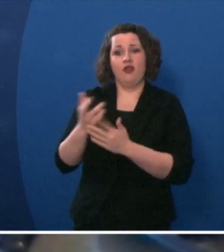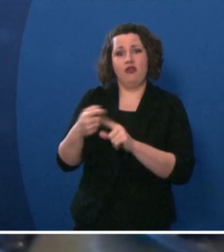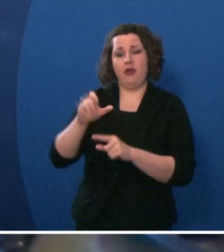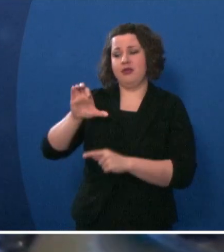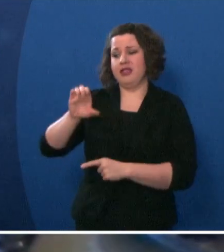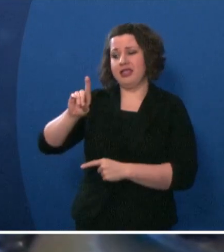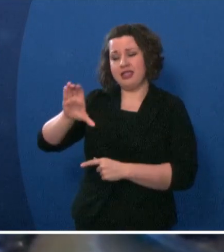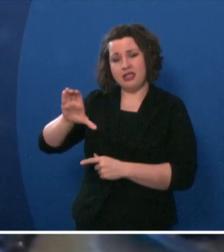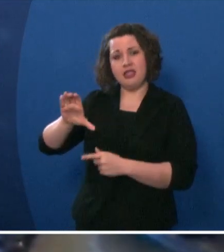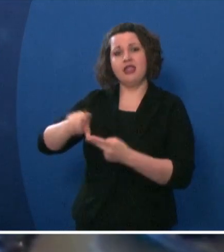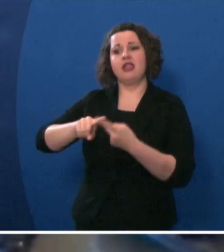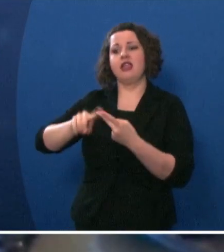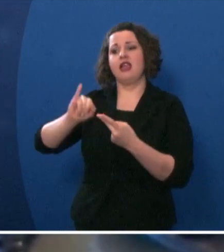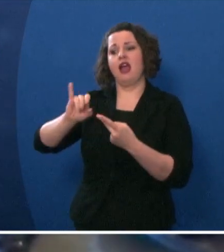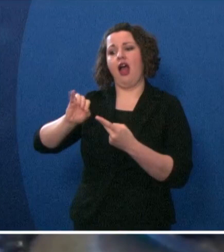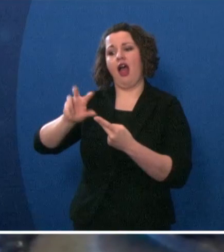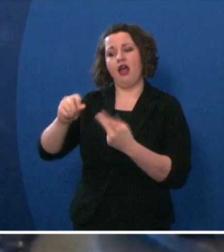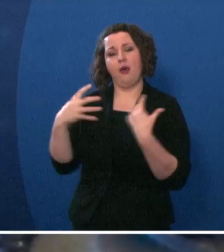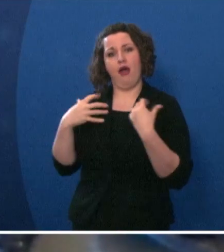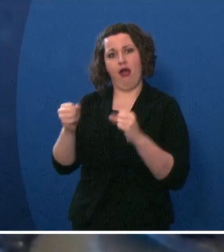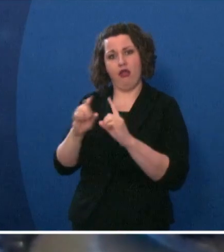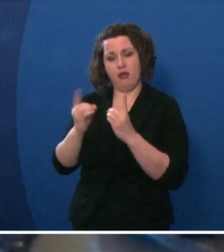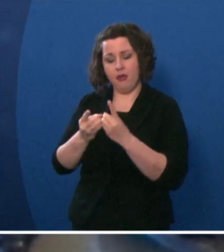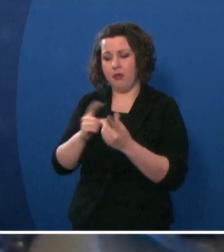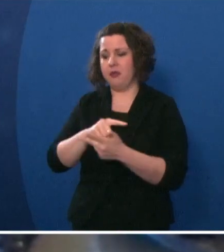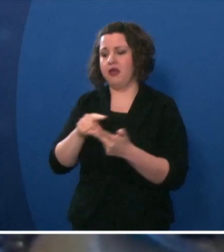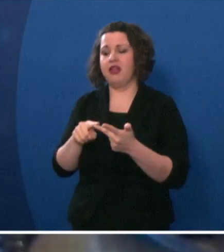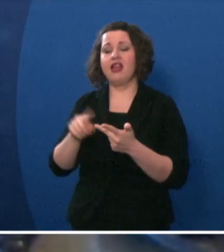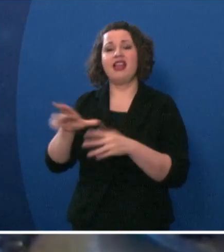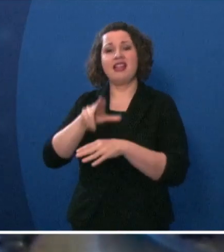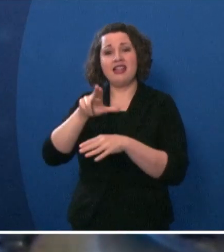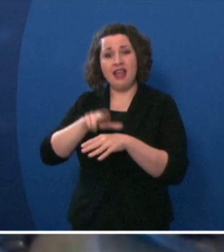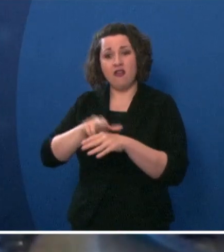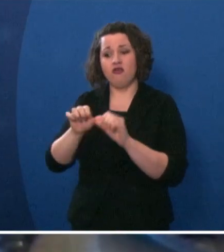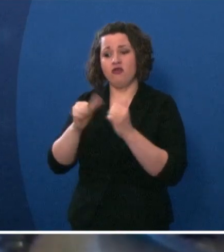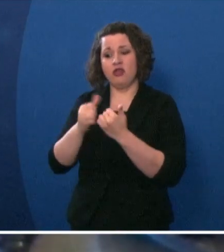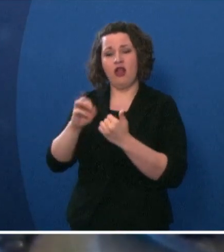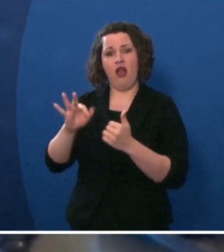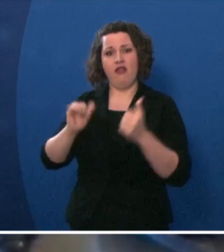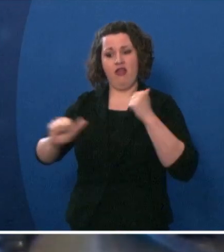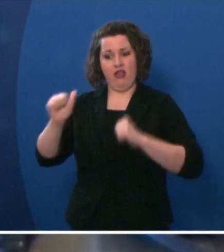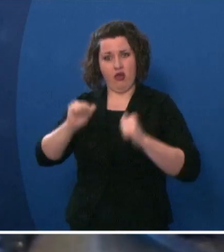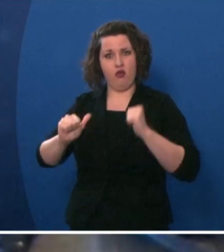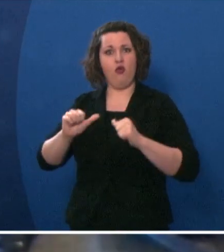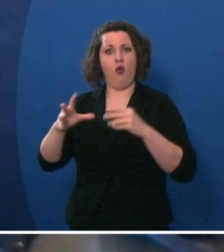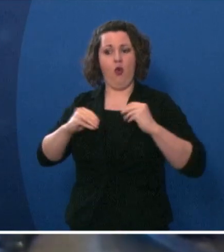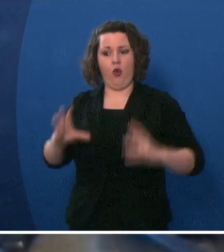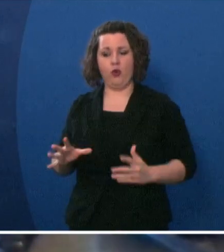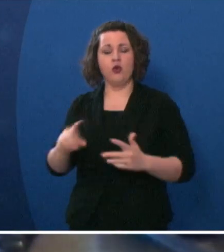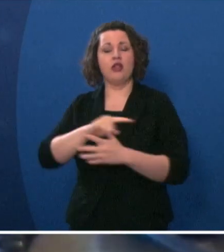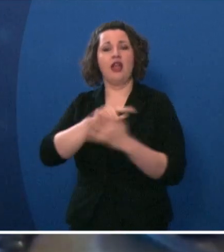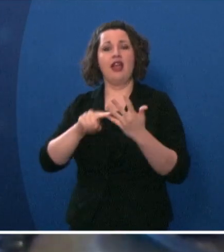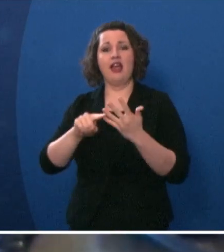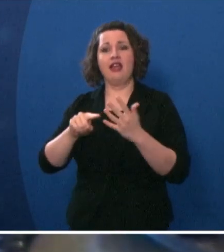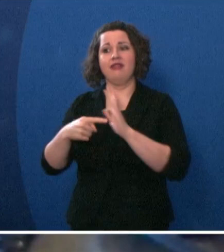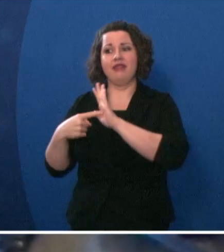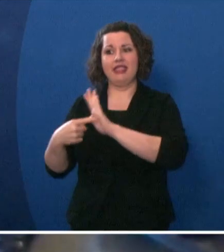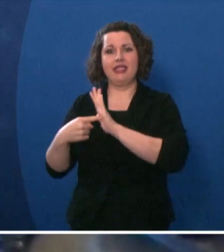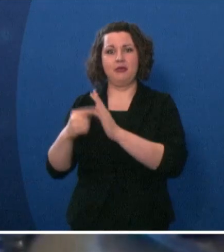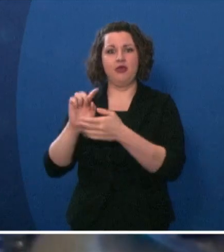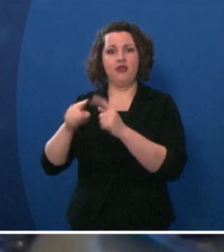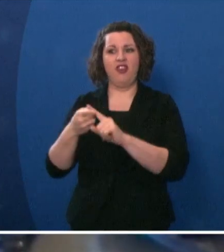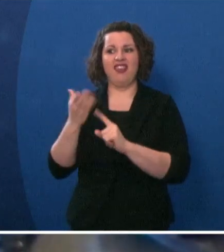CDC, the Iowa Department of Public Health, the National Association of Theater Owners, and our exhibitor friends in Texas who've